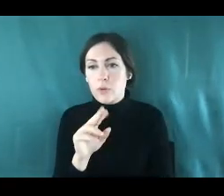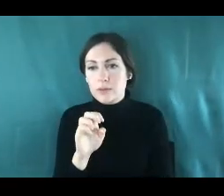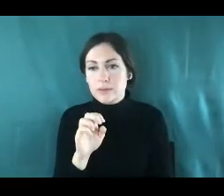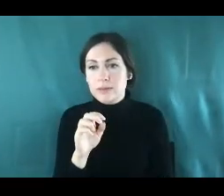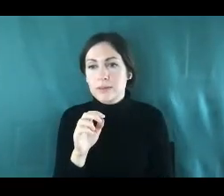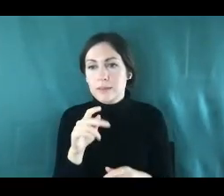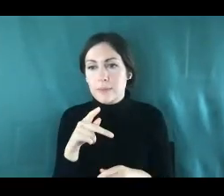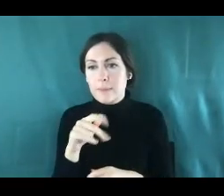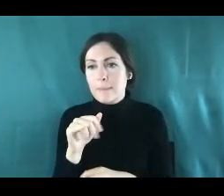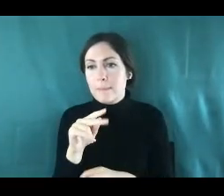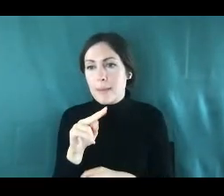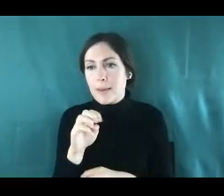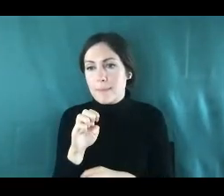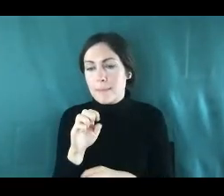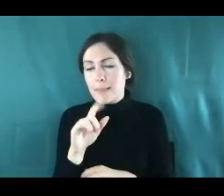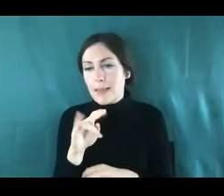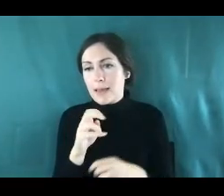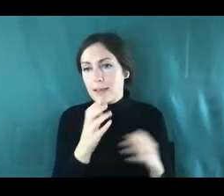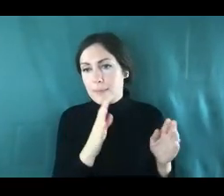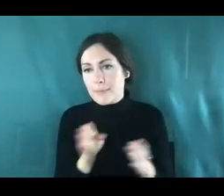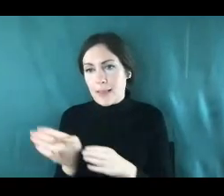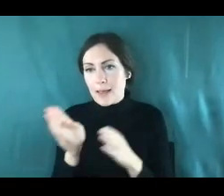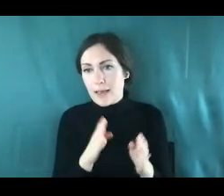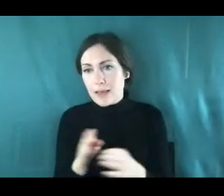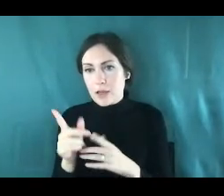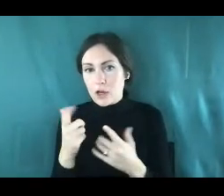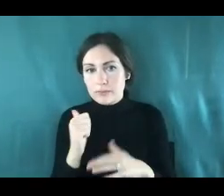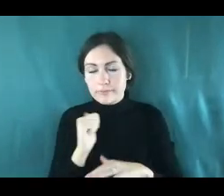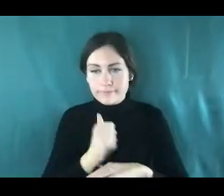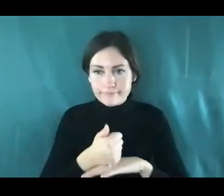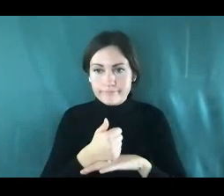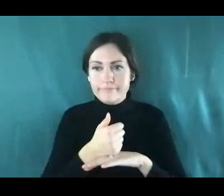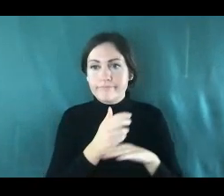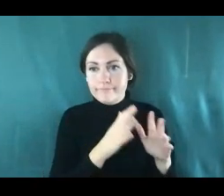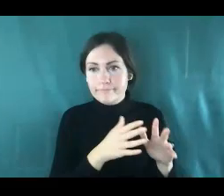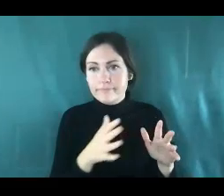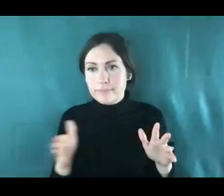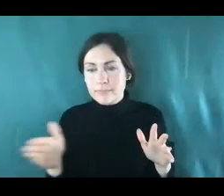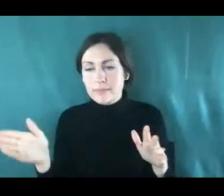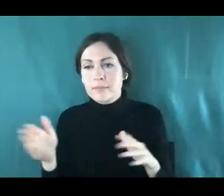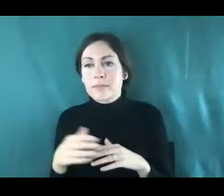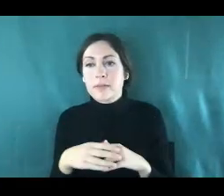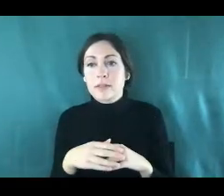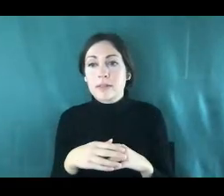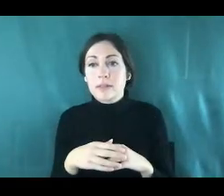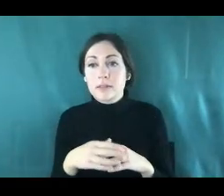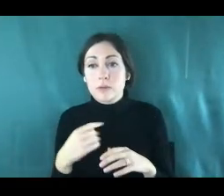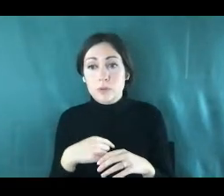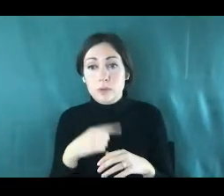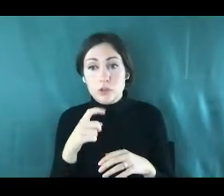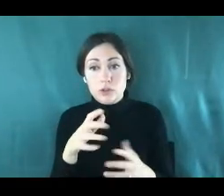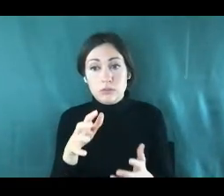that she mentioned. That has already laid some groundwork. So should we be awarded that component of